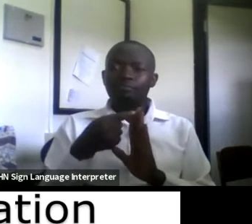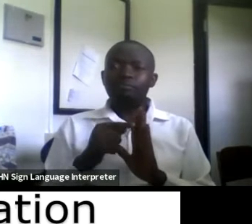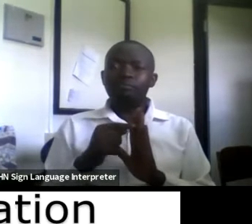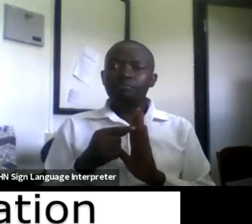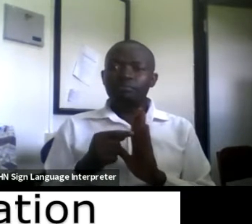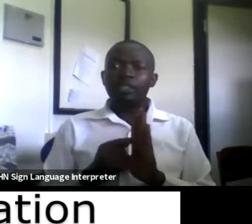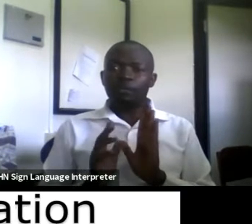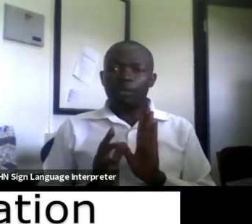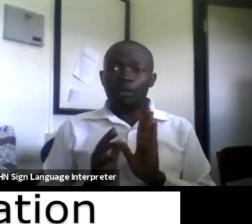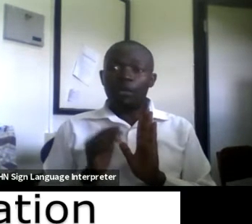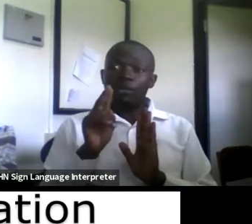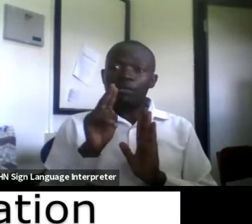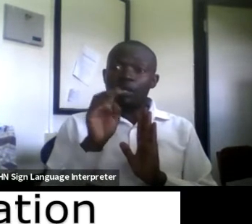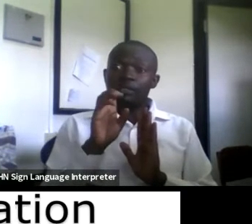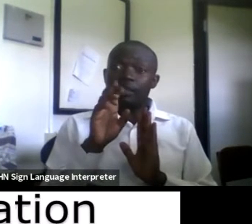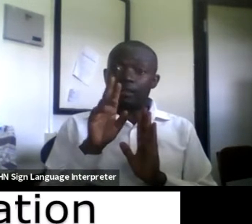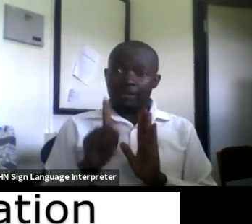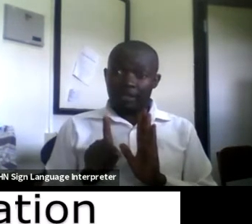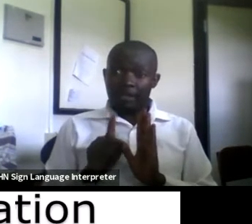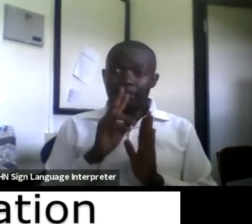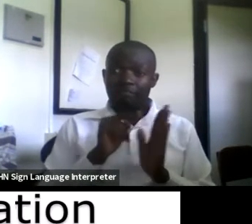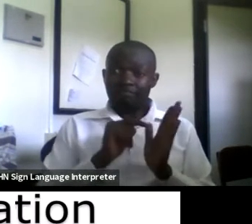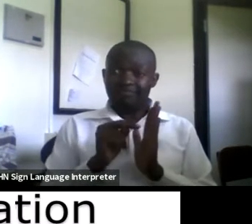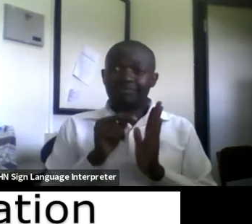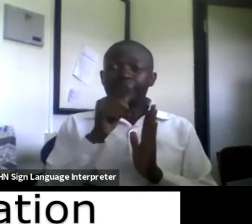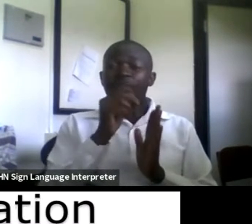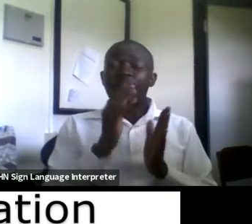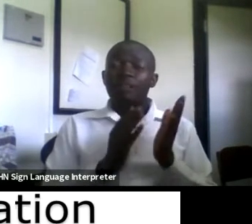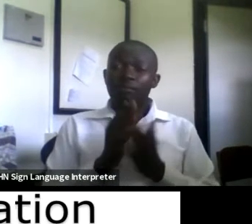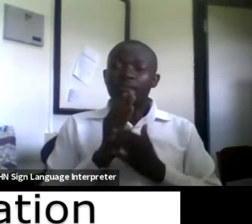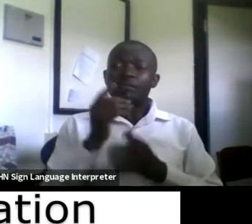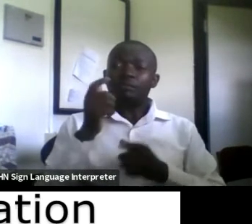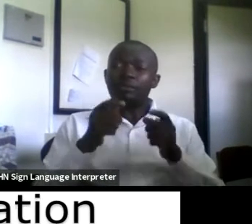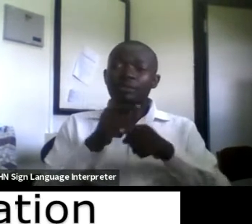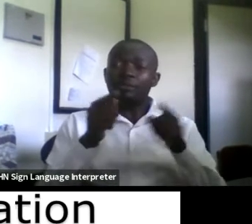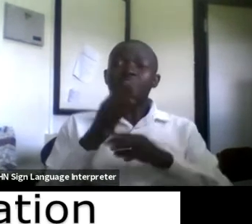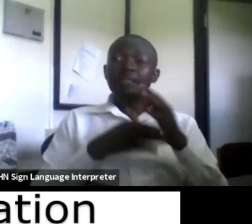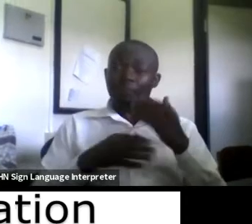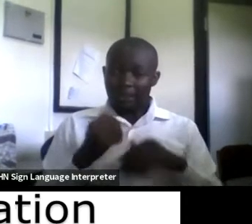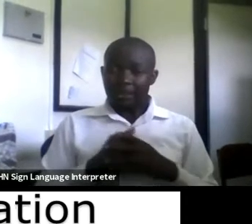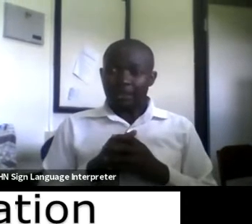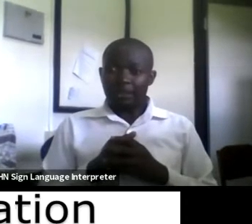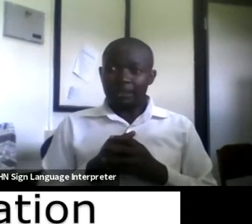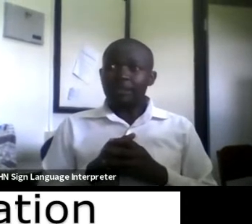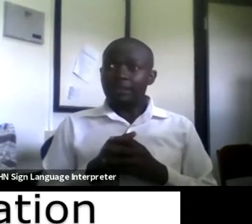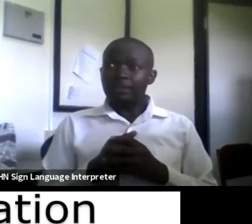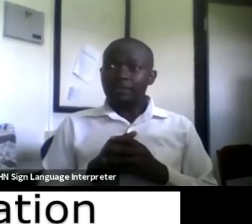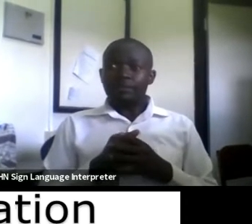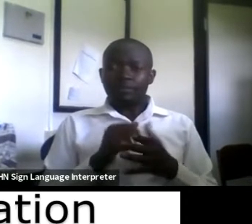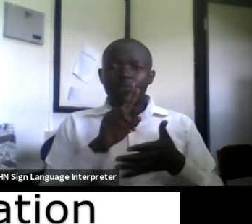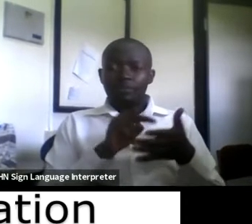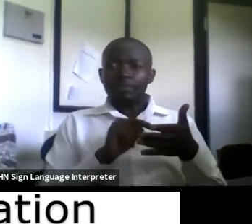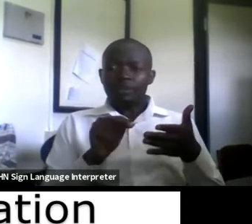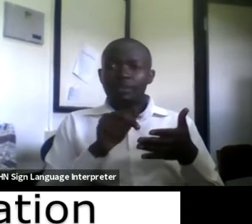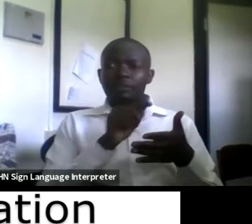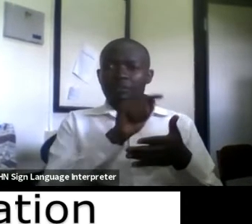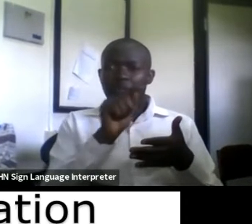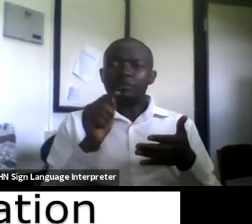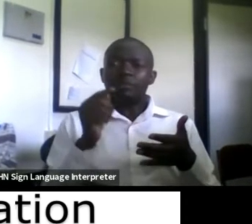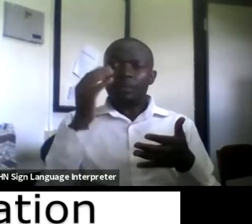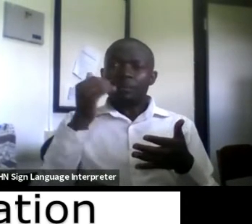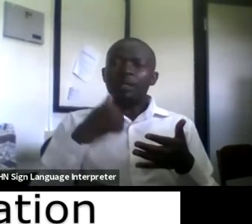UNCRPD, the Convention on the Rights of Persons with Disabilities. I do not have to talk to anyone about it. Or, I mean, I